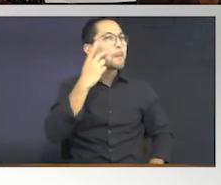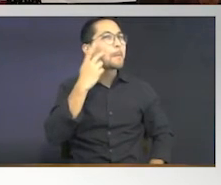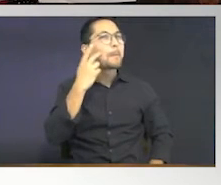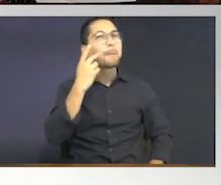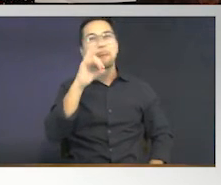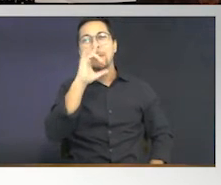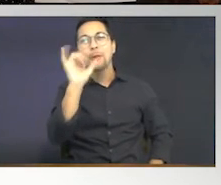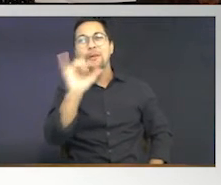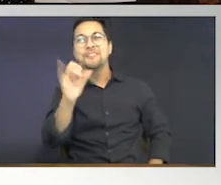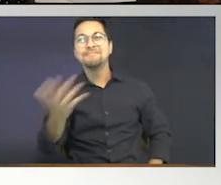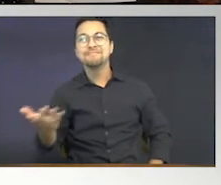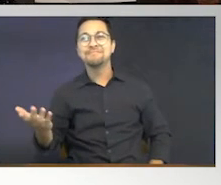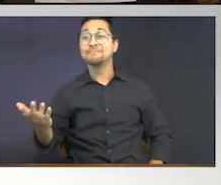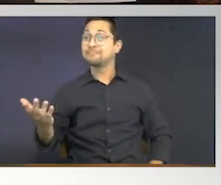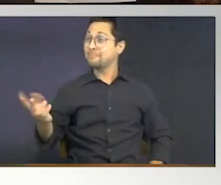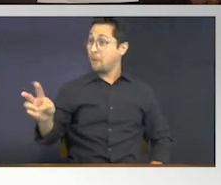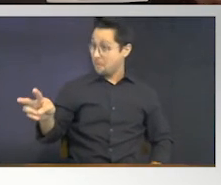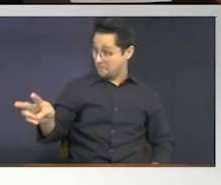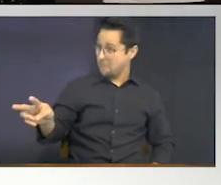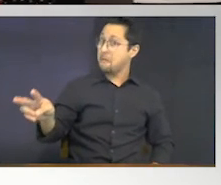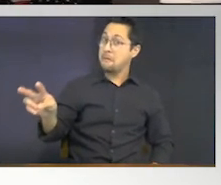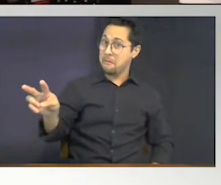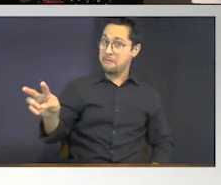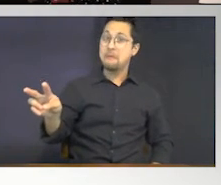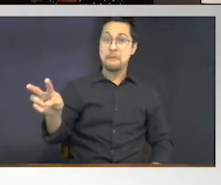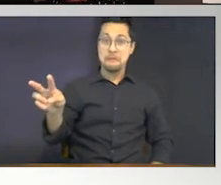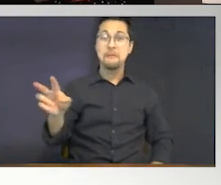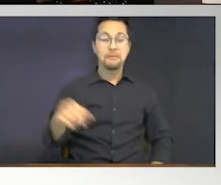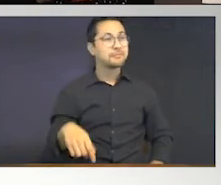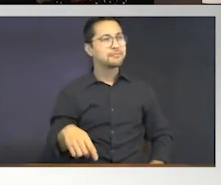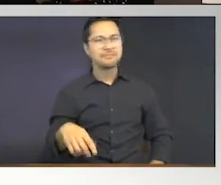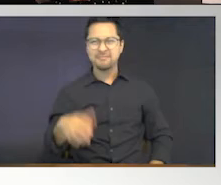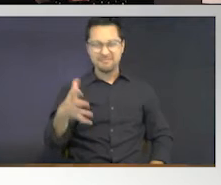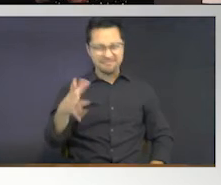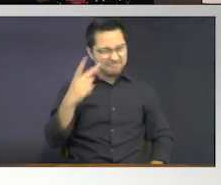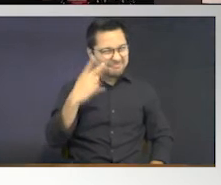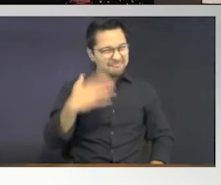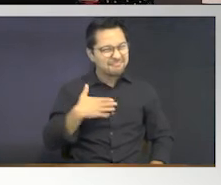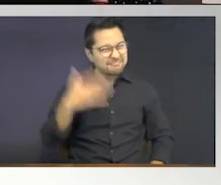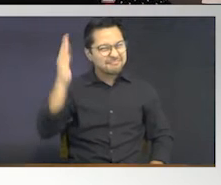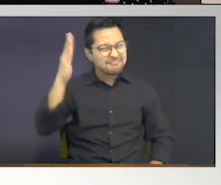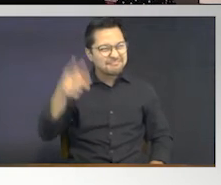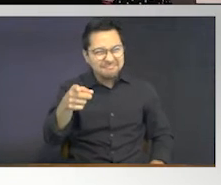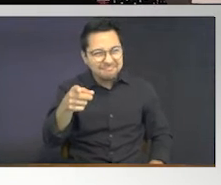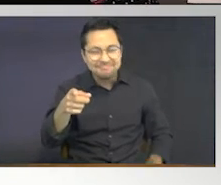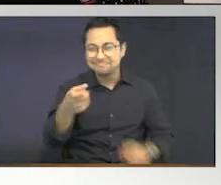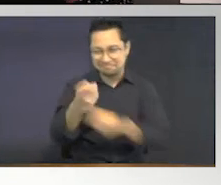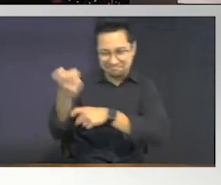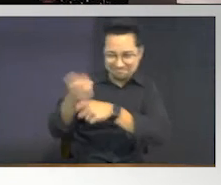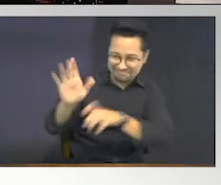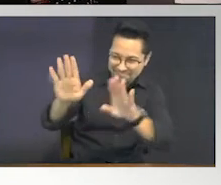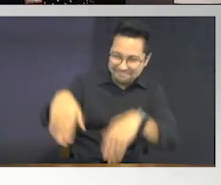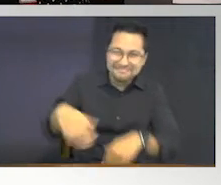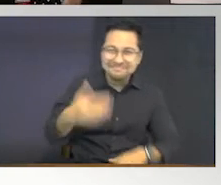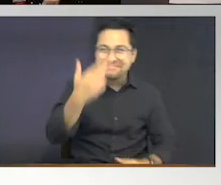here. Oh. Did you see my presentation? No.